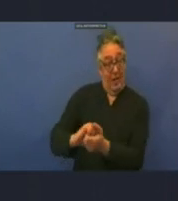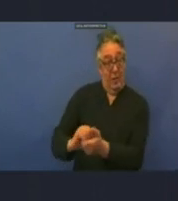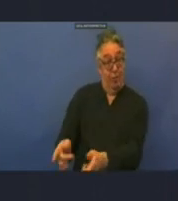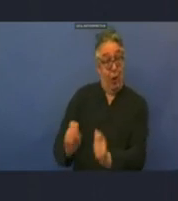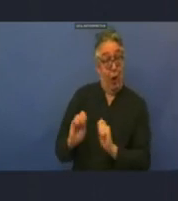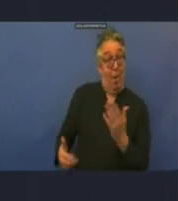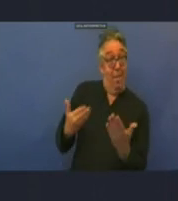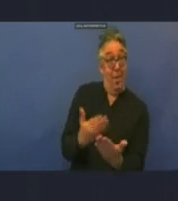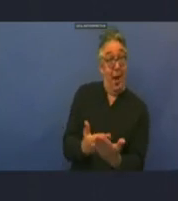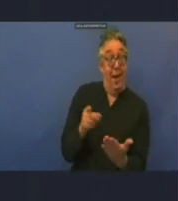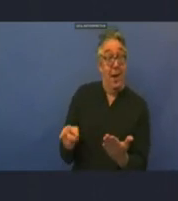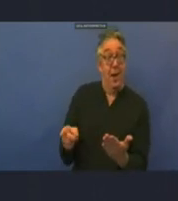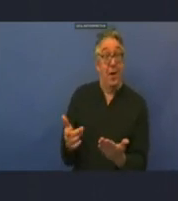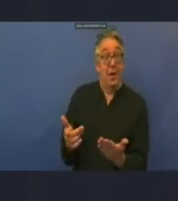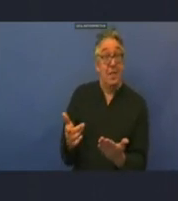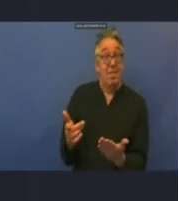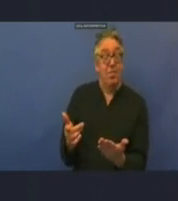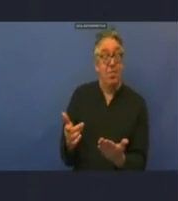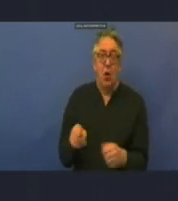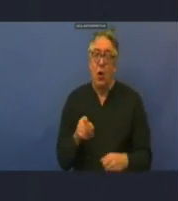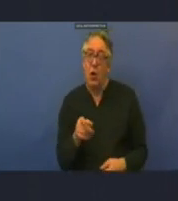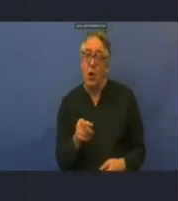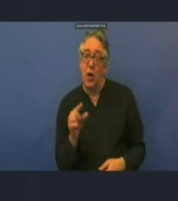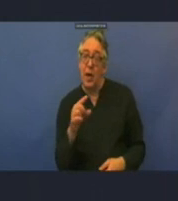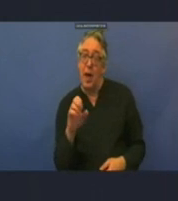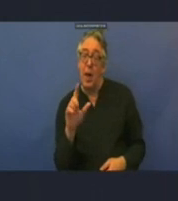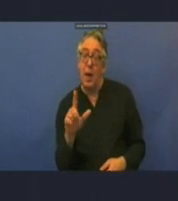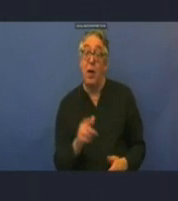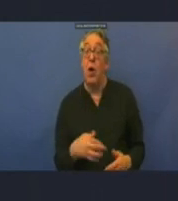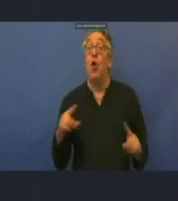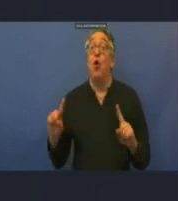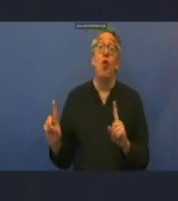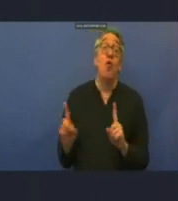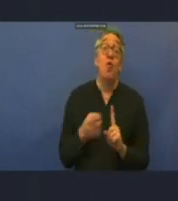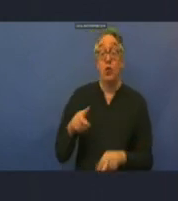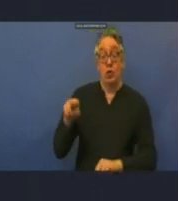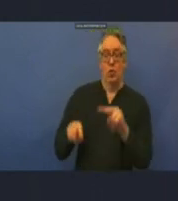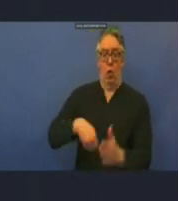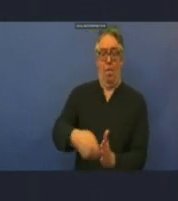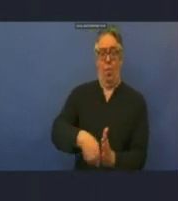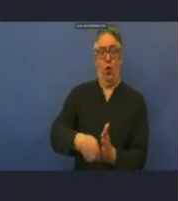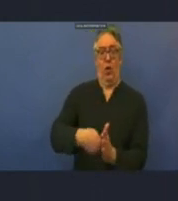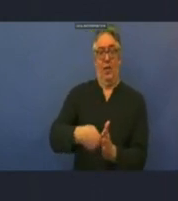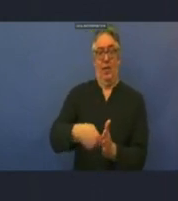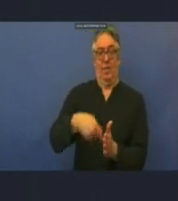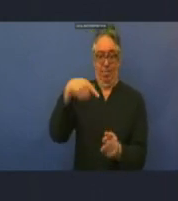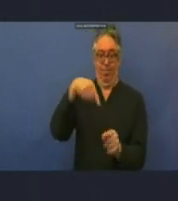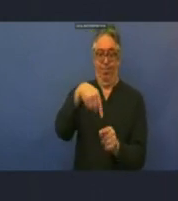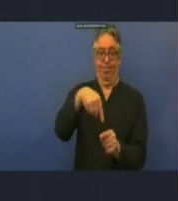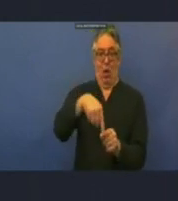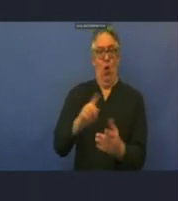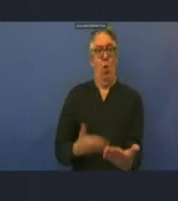So the evaluation is first made on the project, on the proposal,